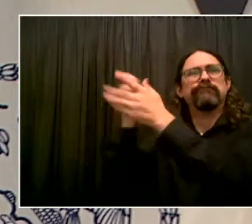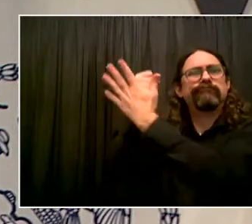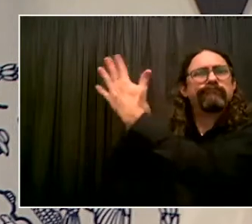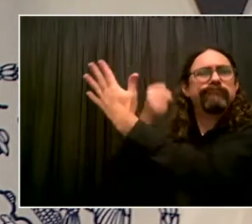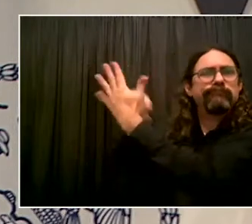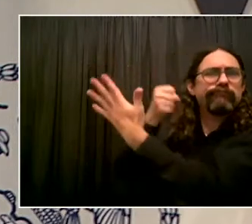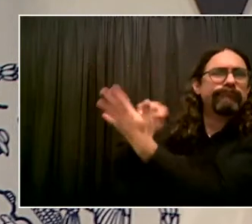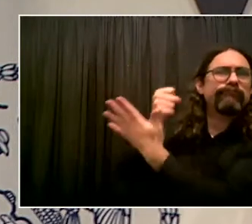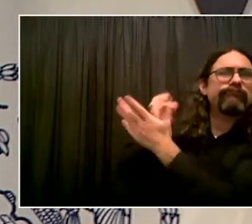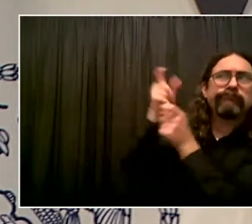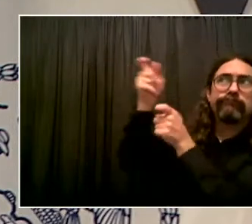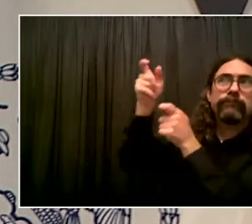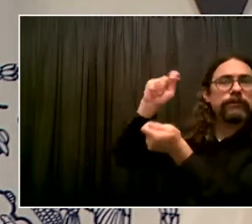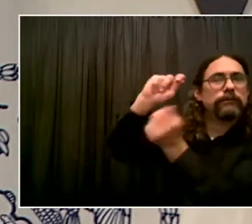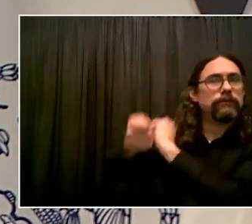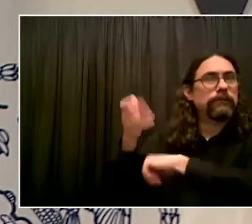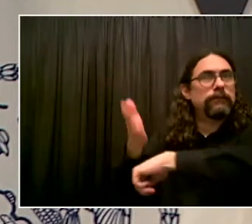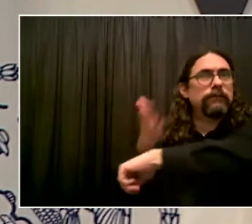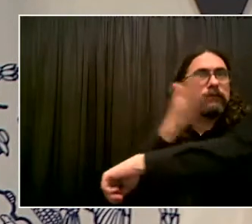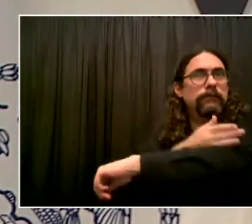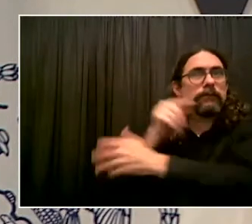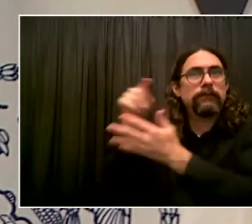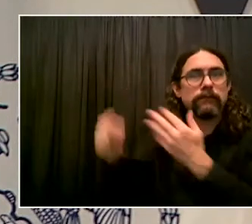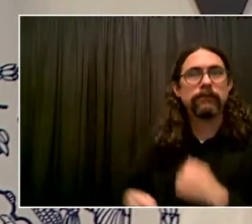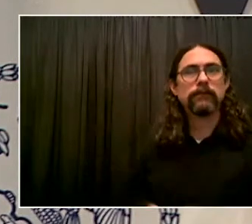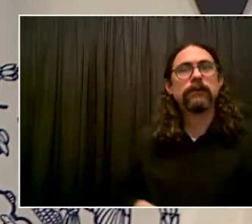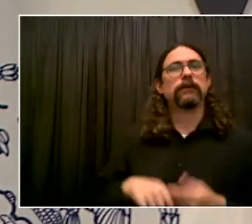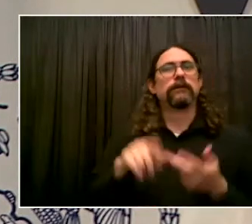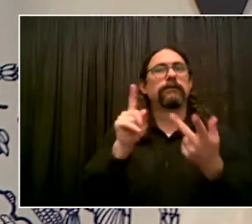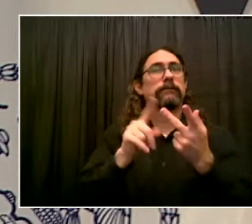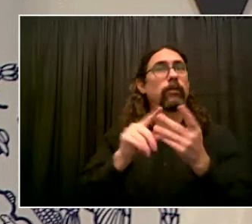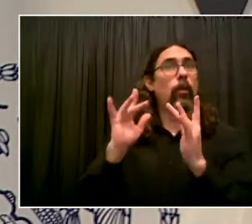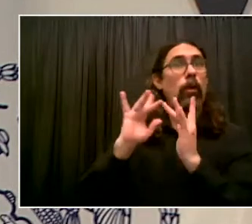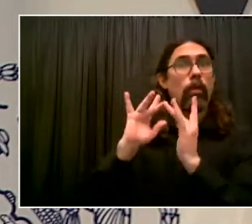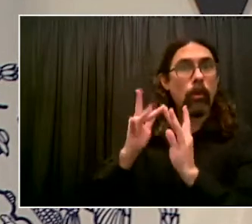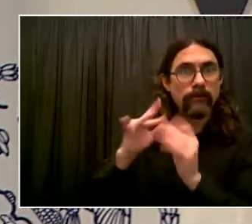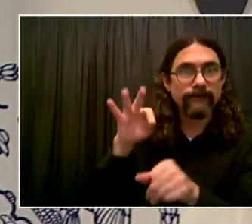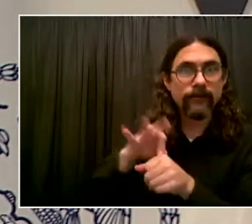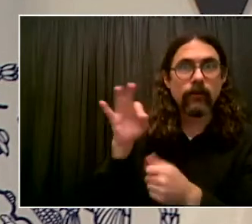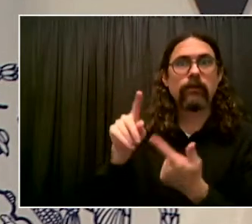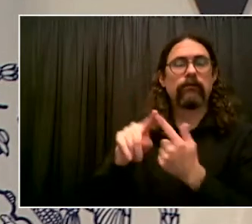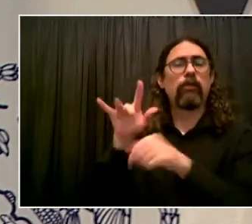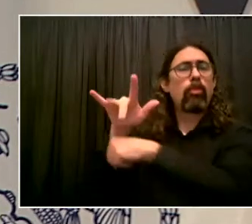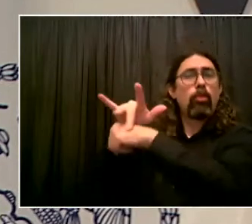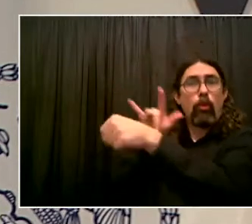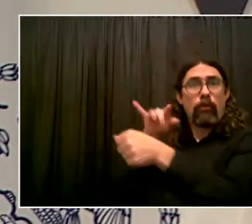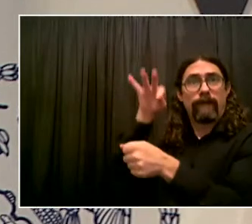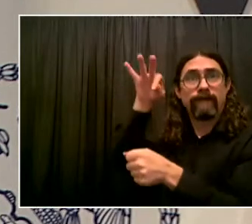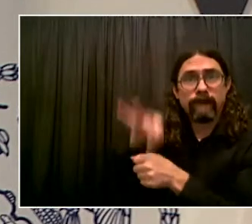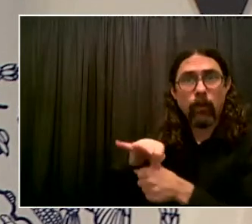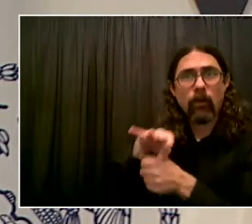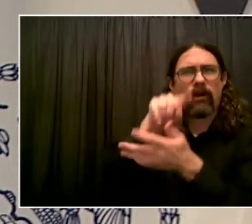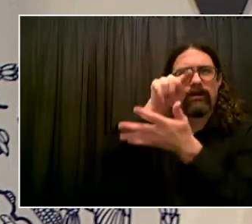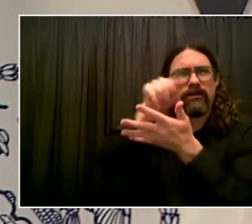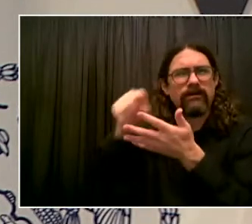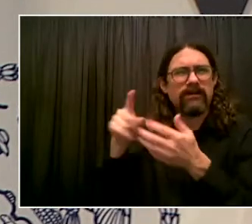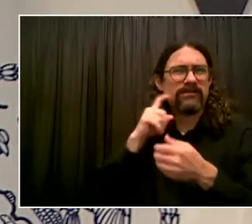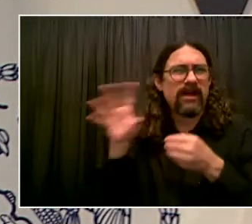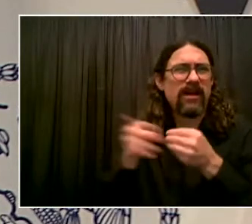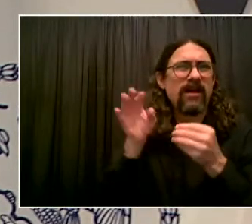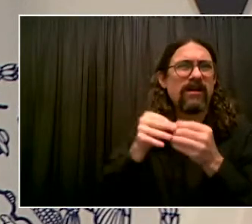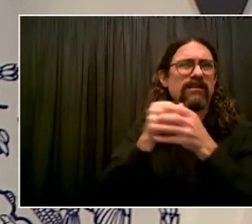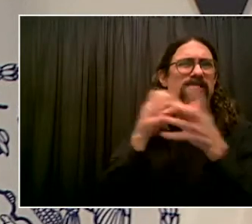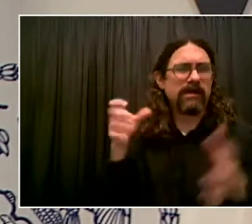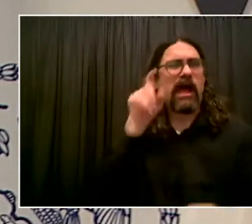pre-registration for 16-year-olds. These are big deals. These are the things that get people to renew our democracy and be engaged. And we're tearing